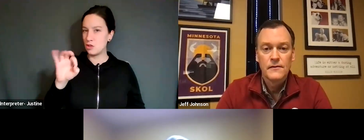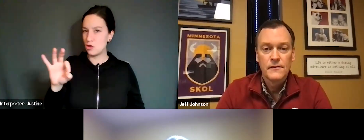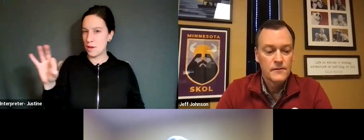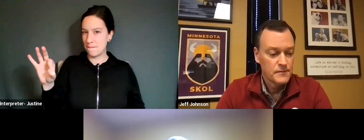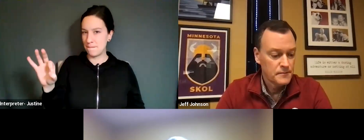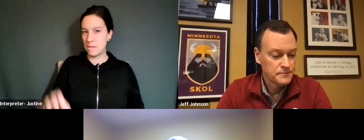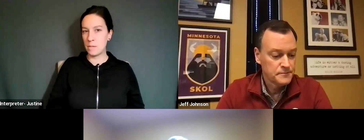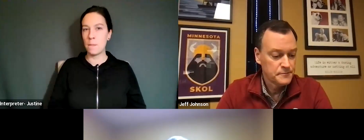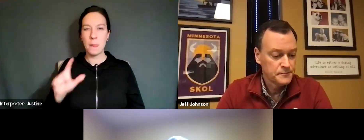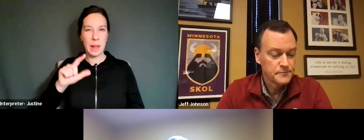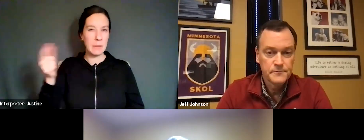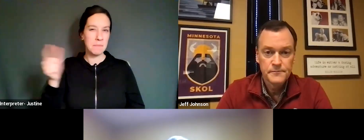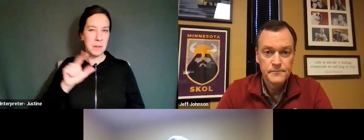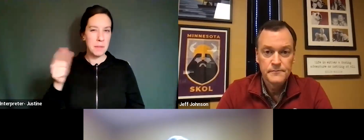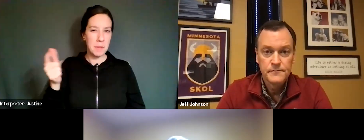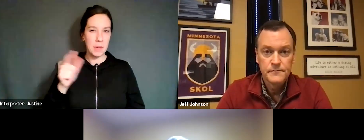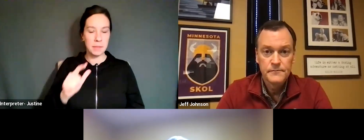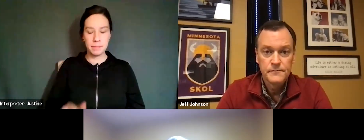go. But